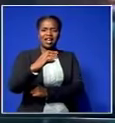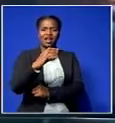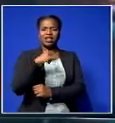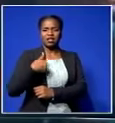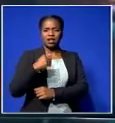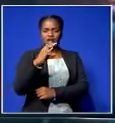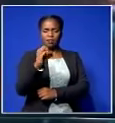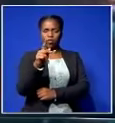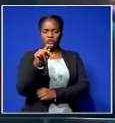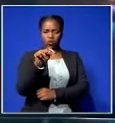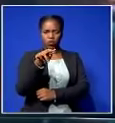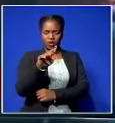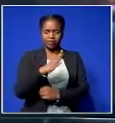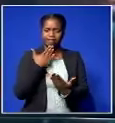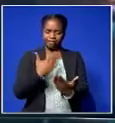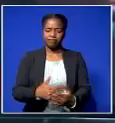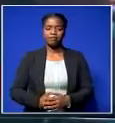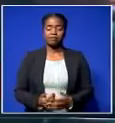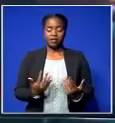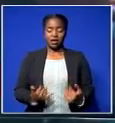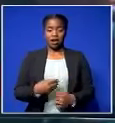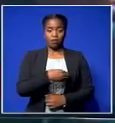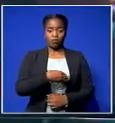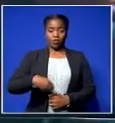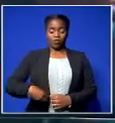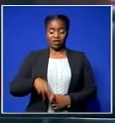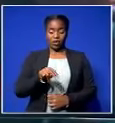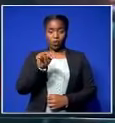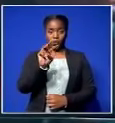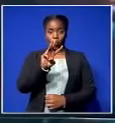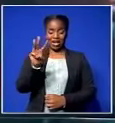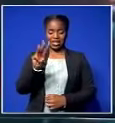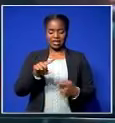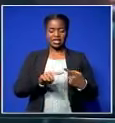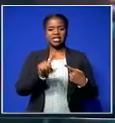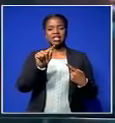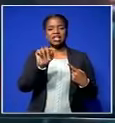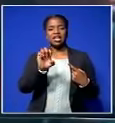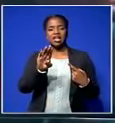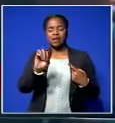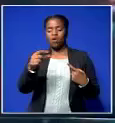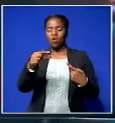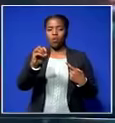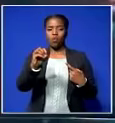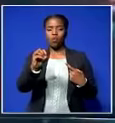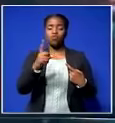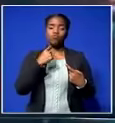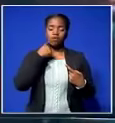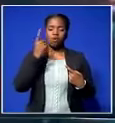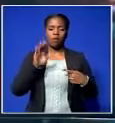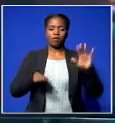Olumude-Koka. Moving on now, in the Northwest Province's Premier-elect, Professor Tebogo Job Mokgoro, will be sworn in